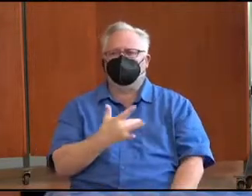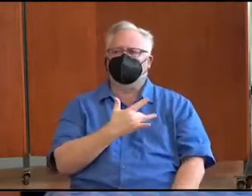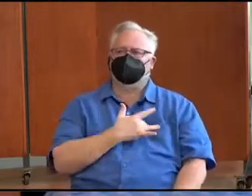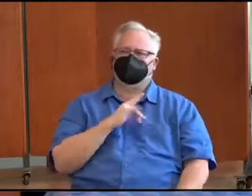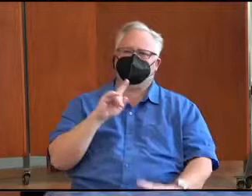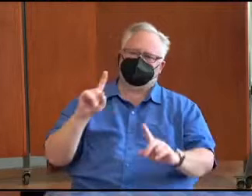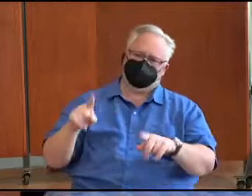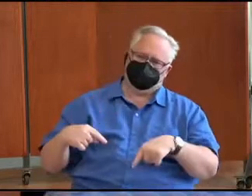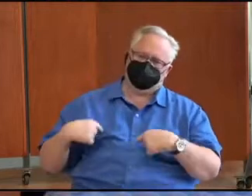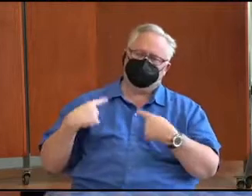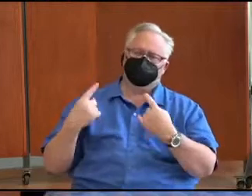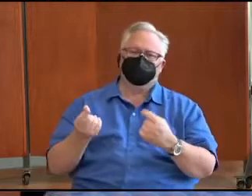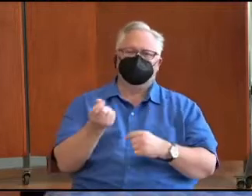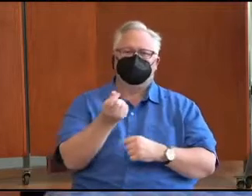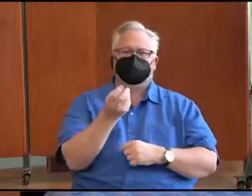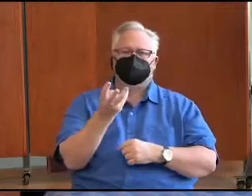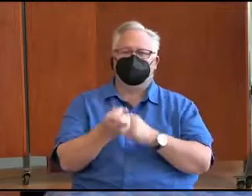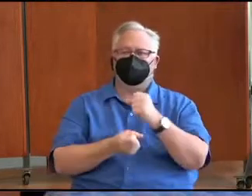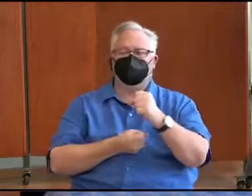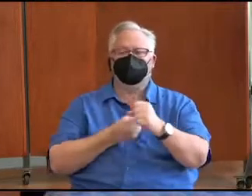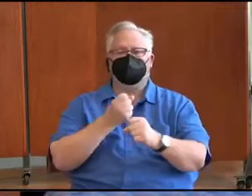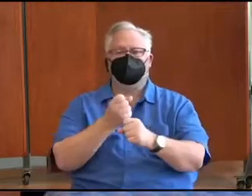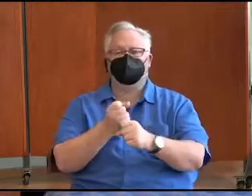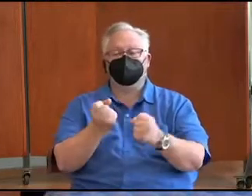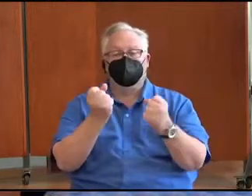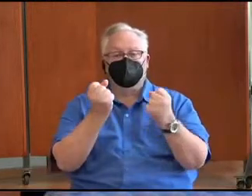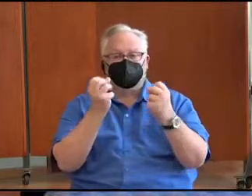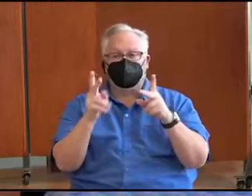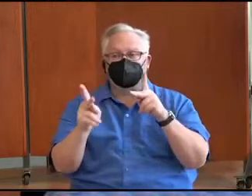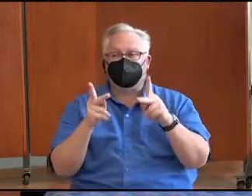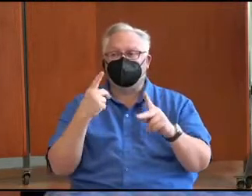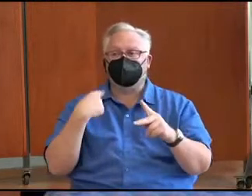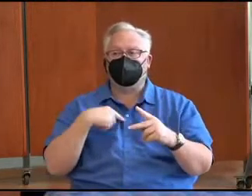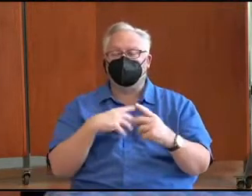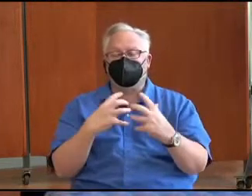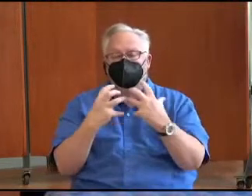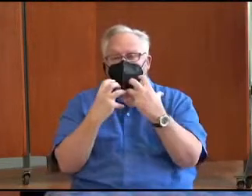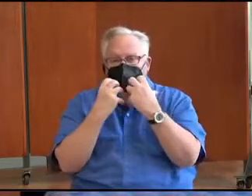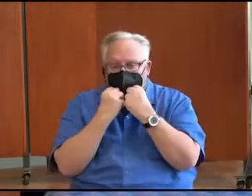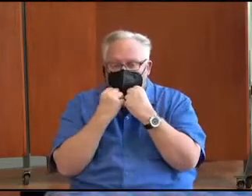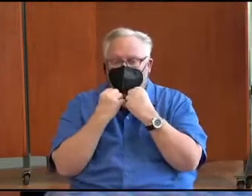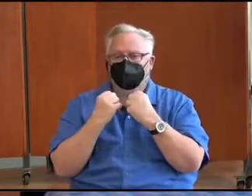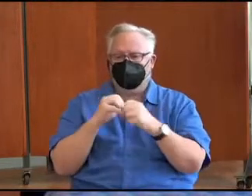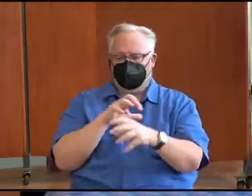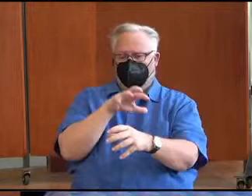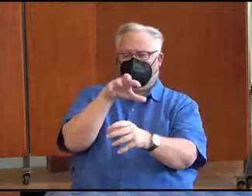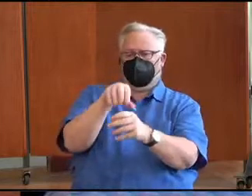so many loved ones in our own lives we have lost.